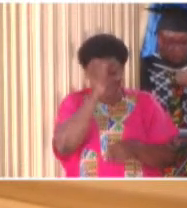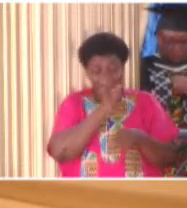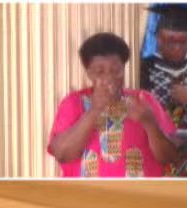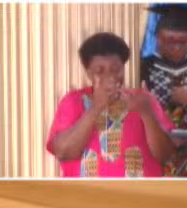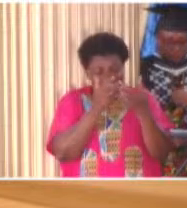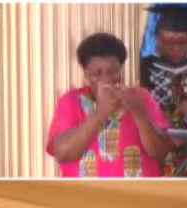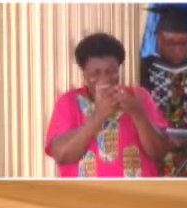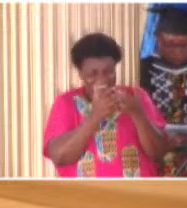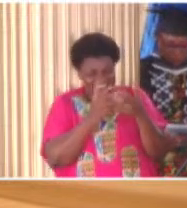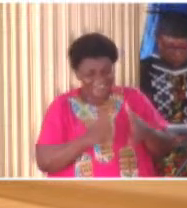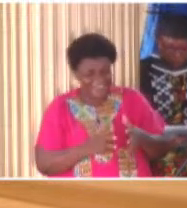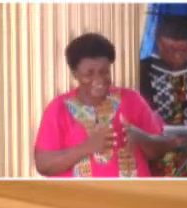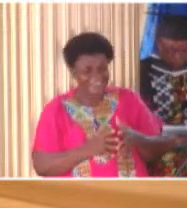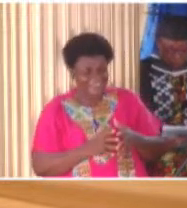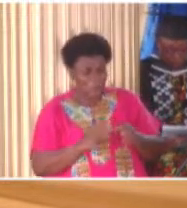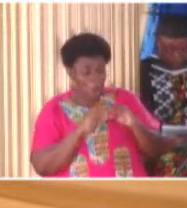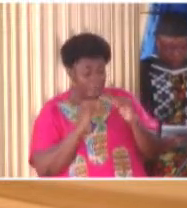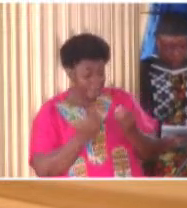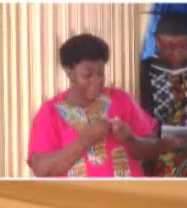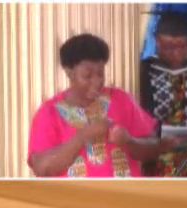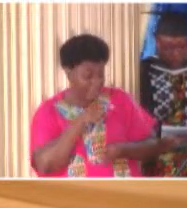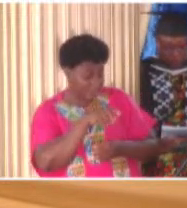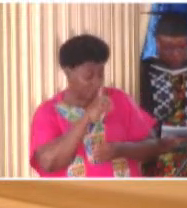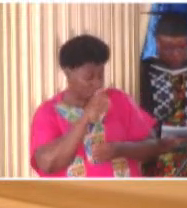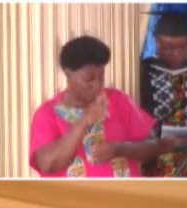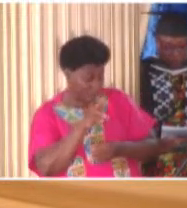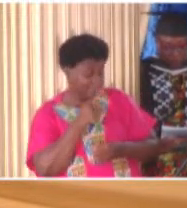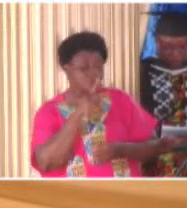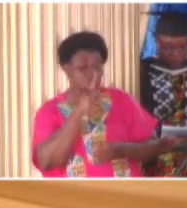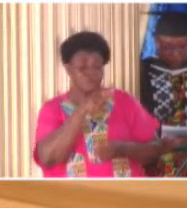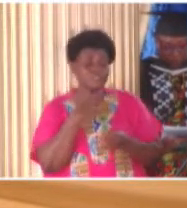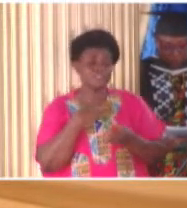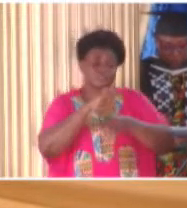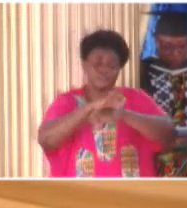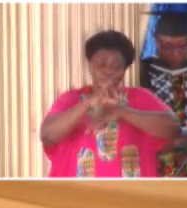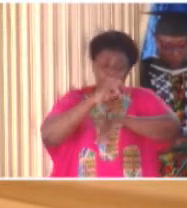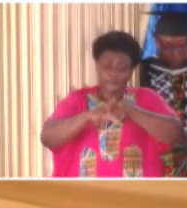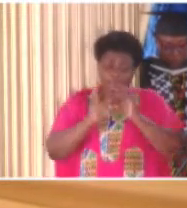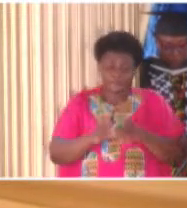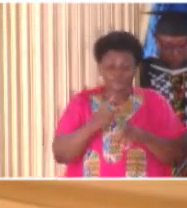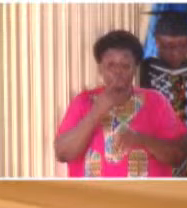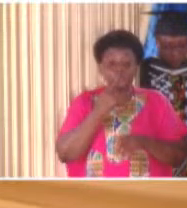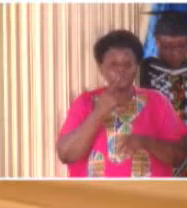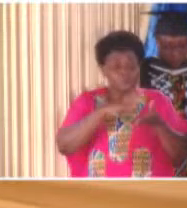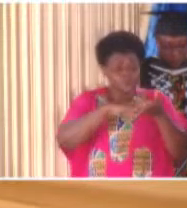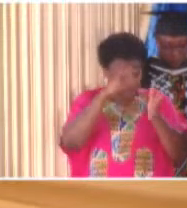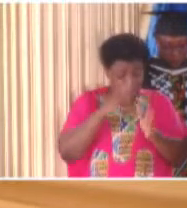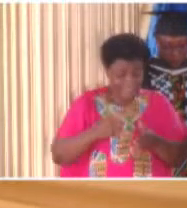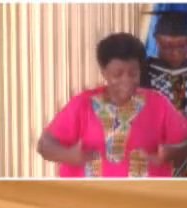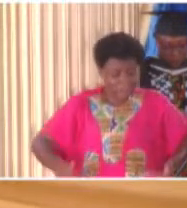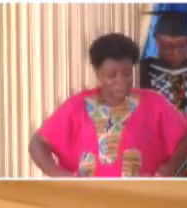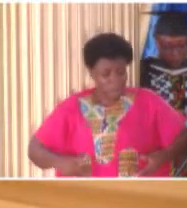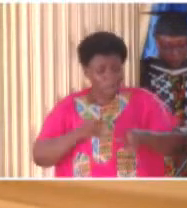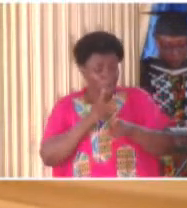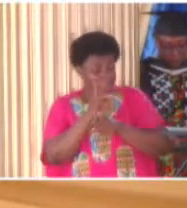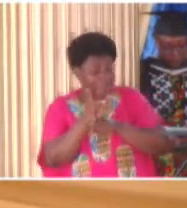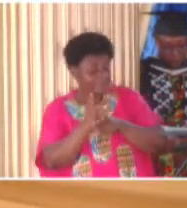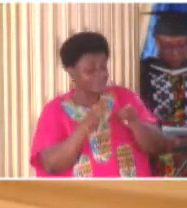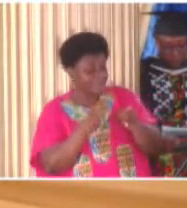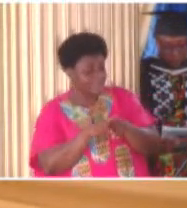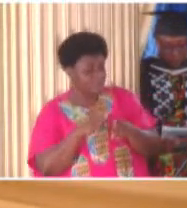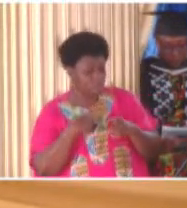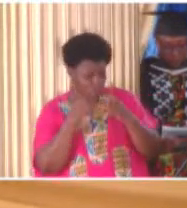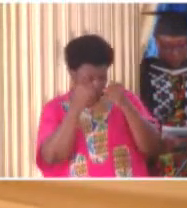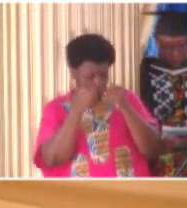Organizations. Dr. Kwekwana serves as a mentor to students and young professionals and an ardent believer in the